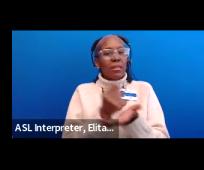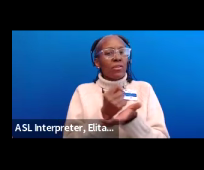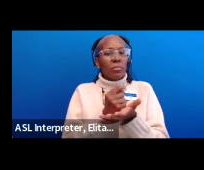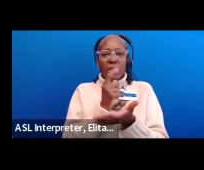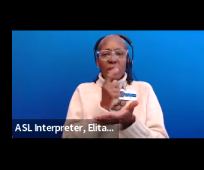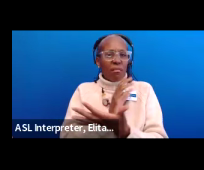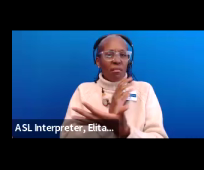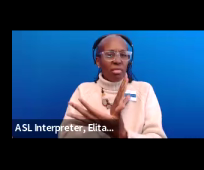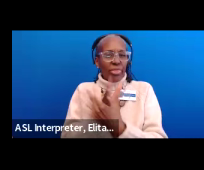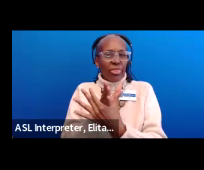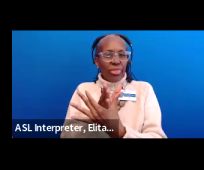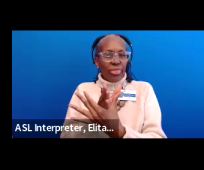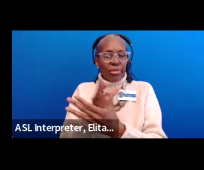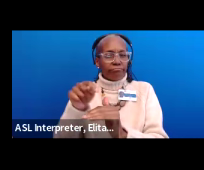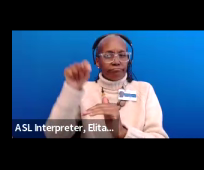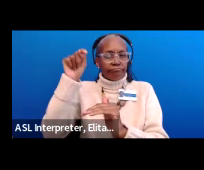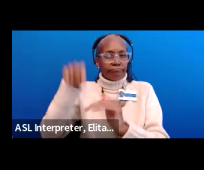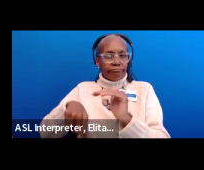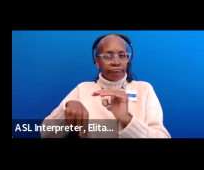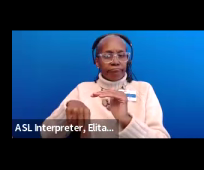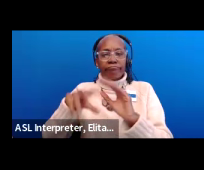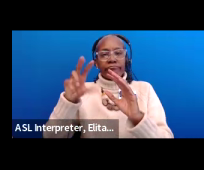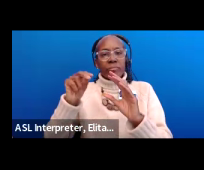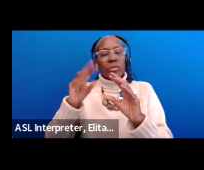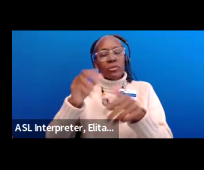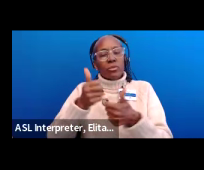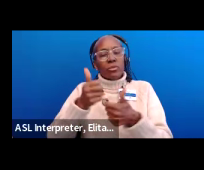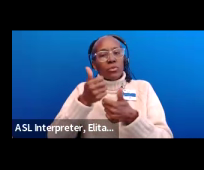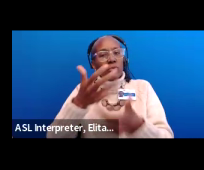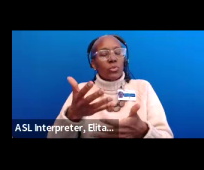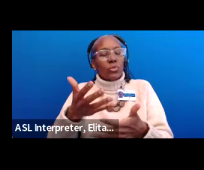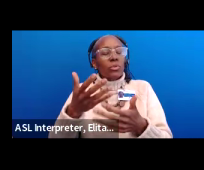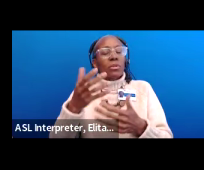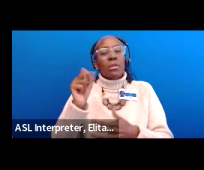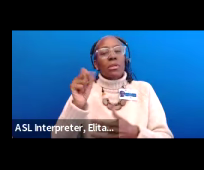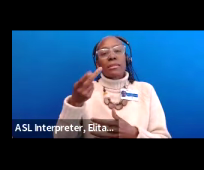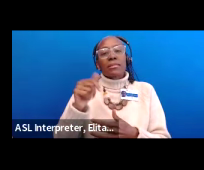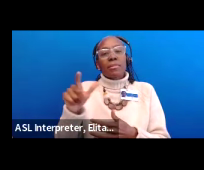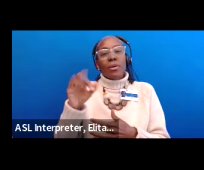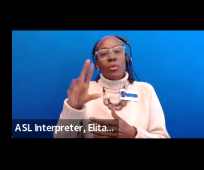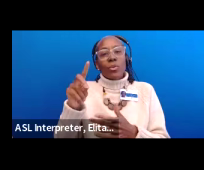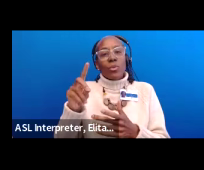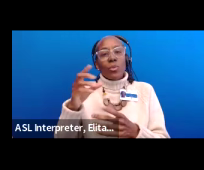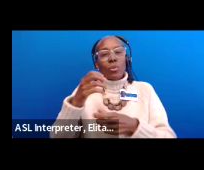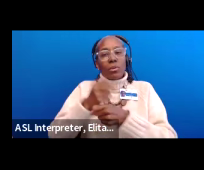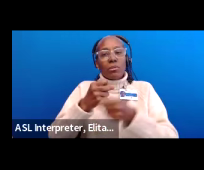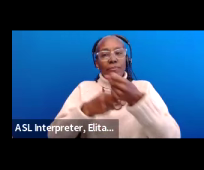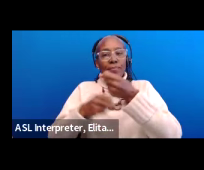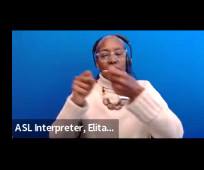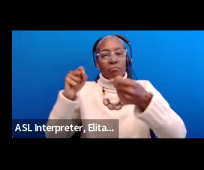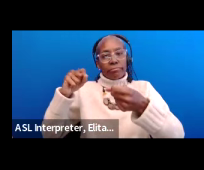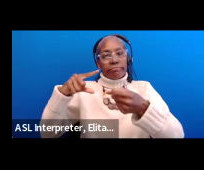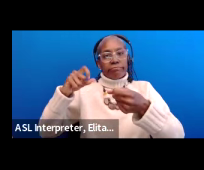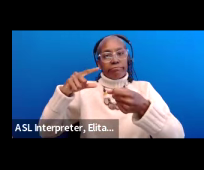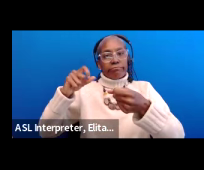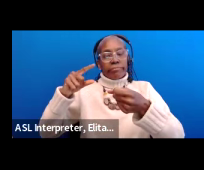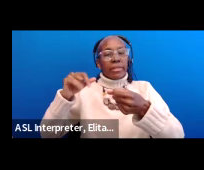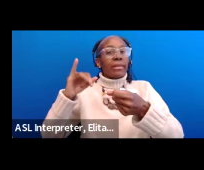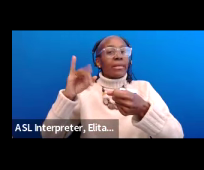non-invasive that's inducing spinal cord stimulation for individuals with chronic spinal cord